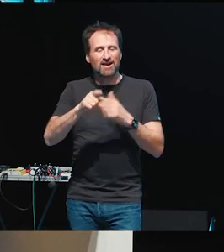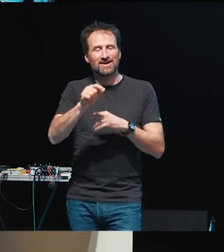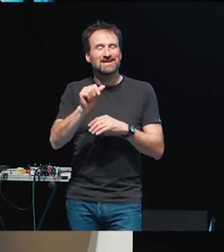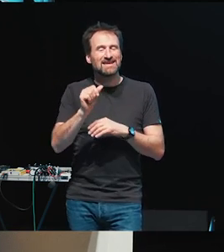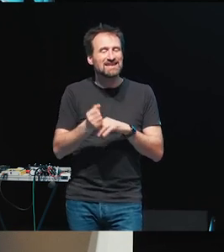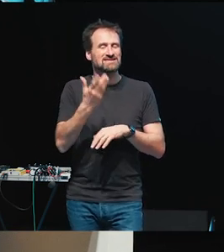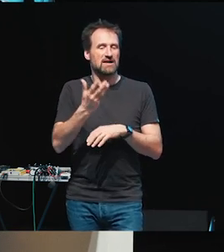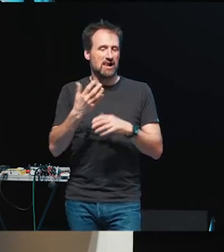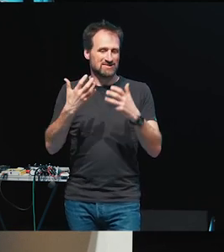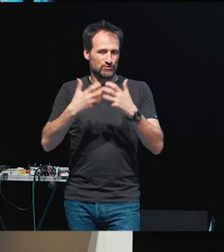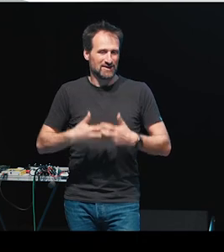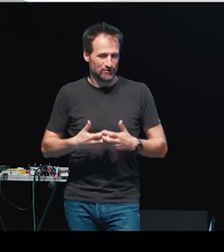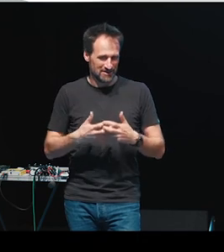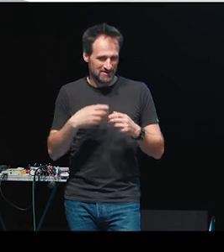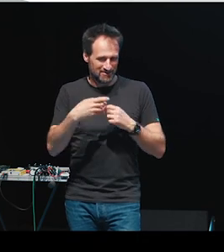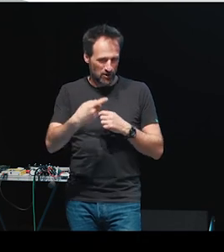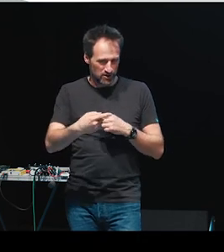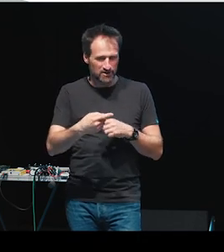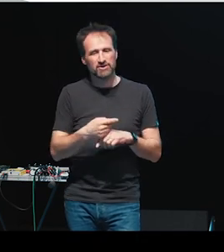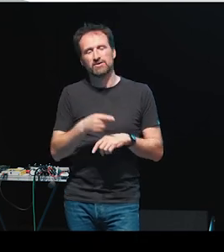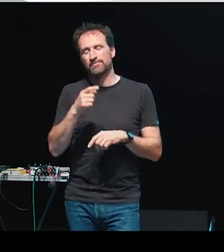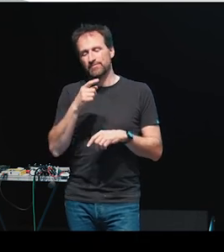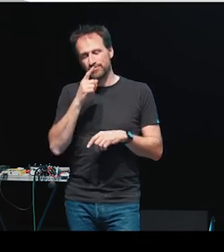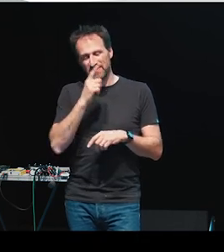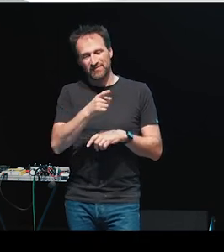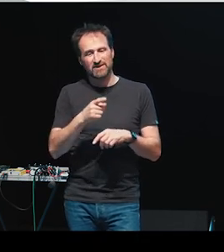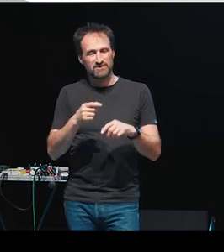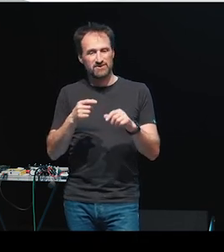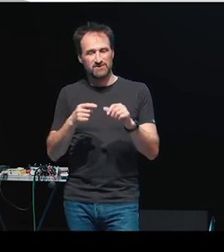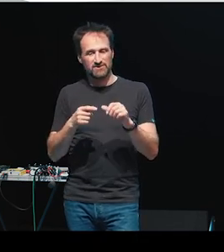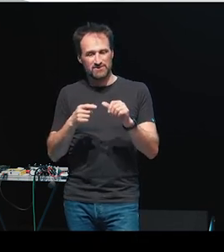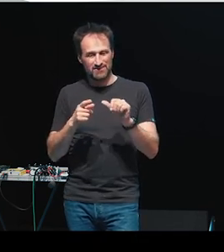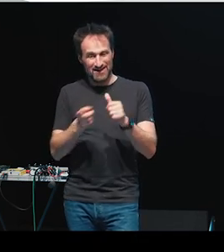many more loading states you want and where you want those loading states to be.